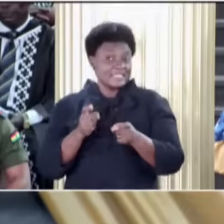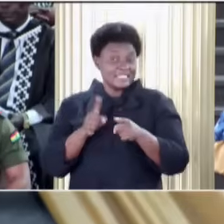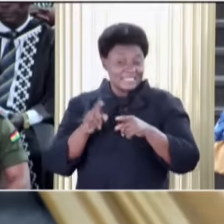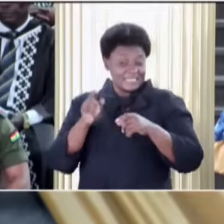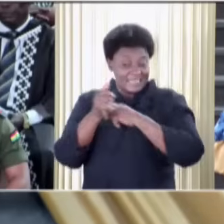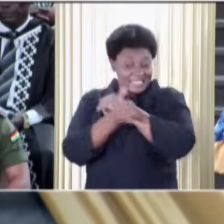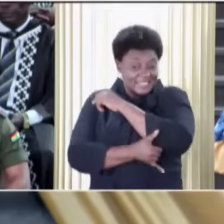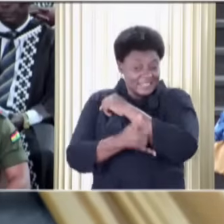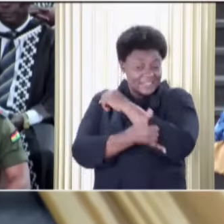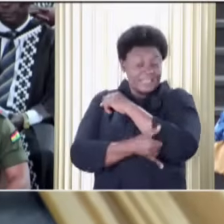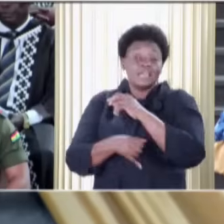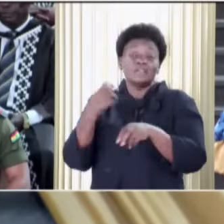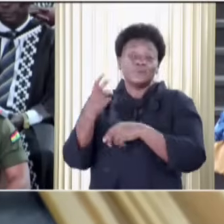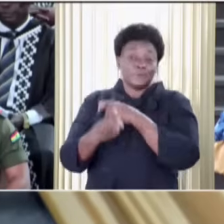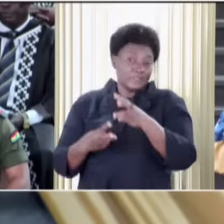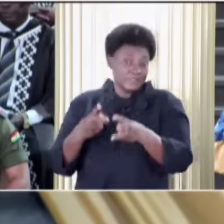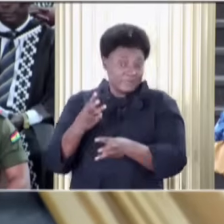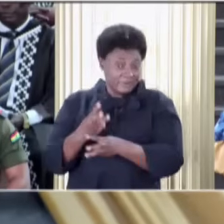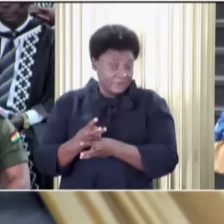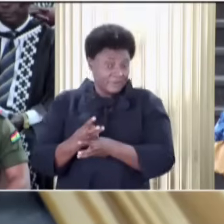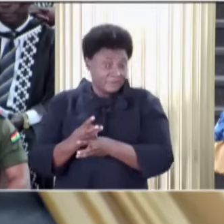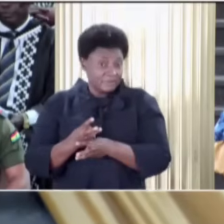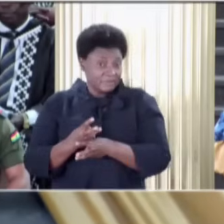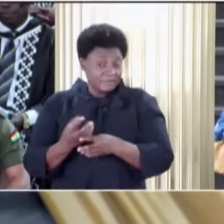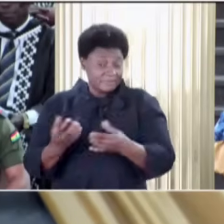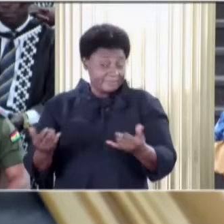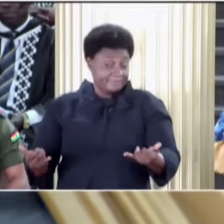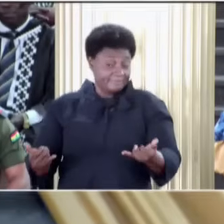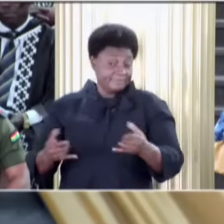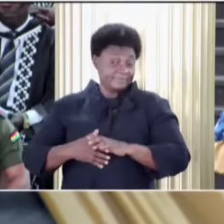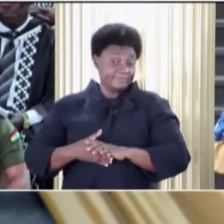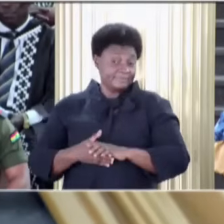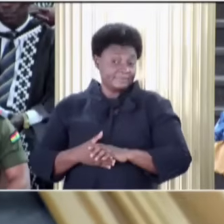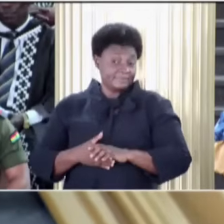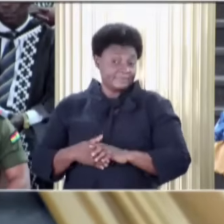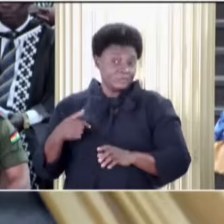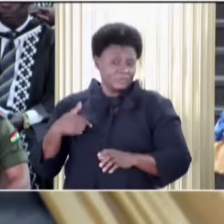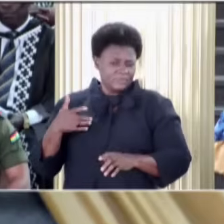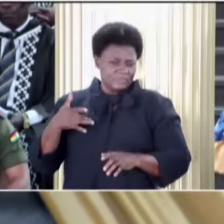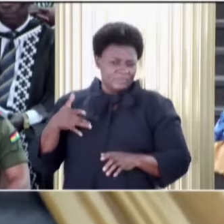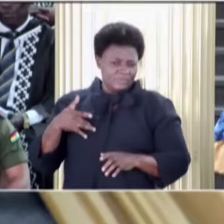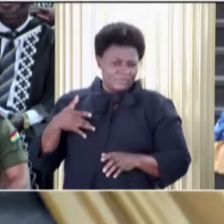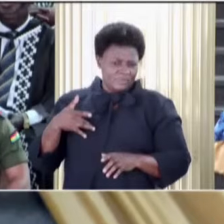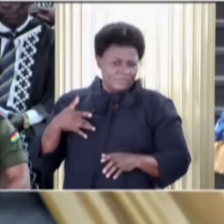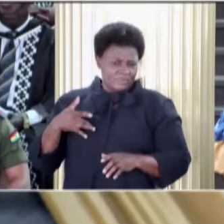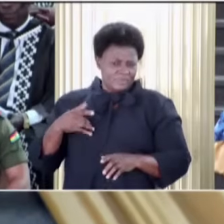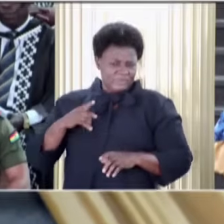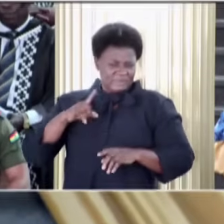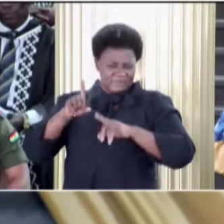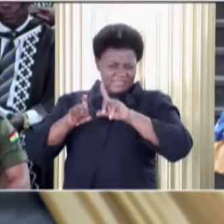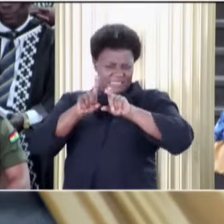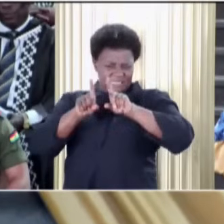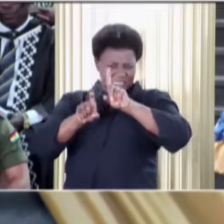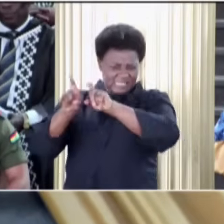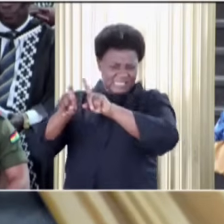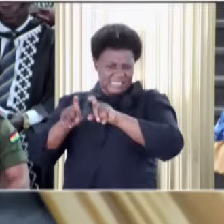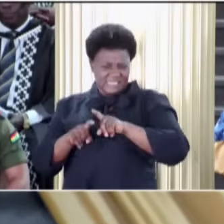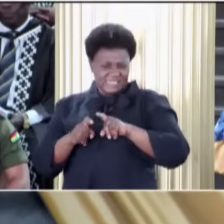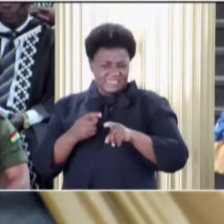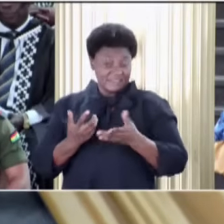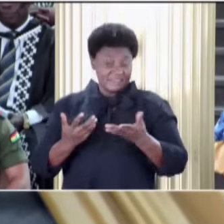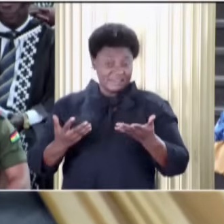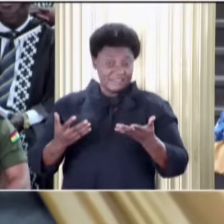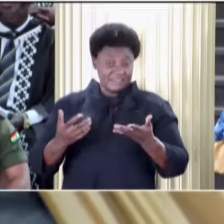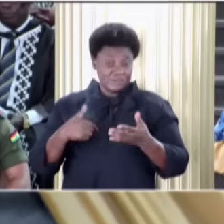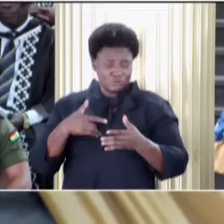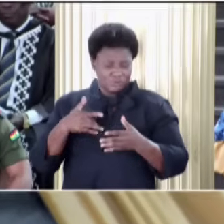country, in the world, are at the moment. You should feel the itch of questions which do not sleep properly. You